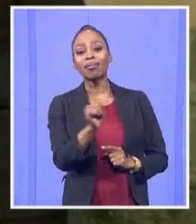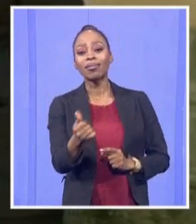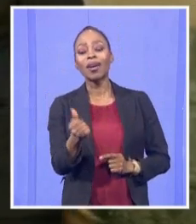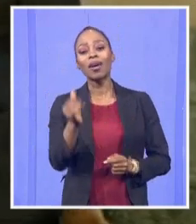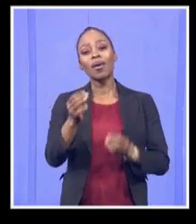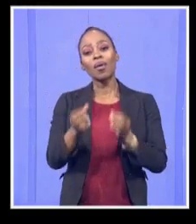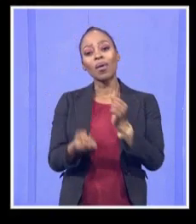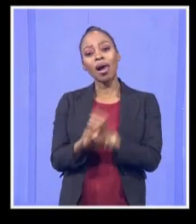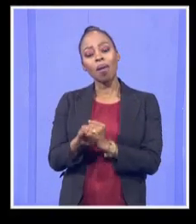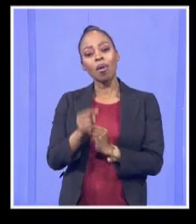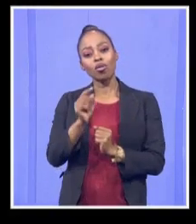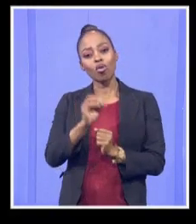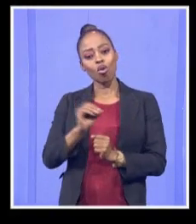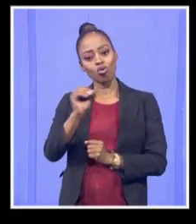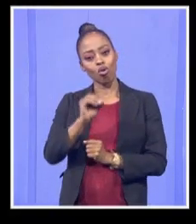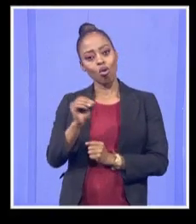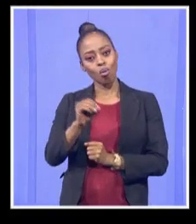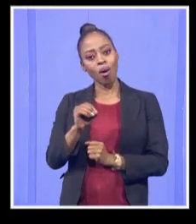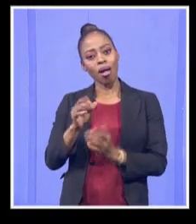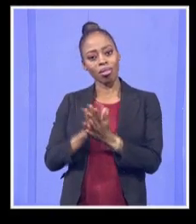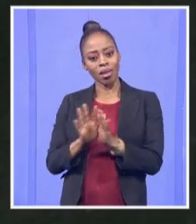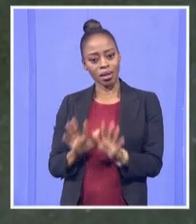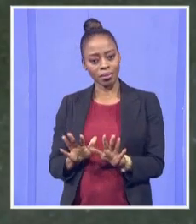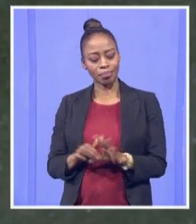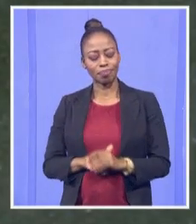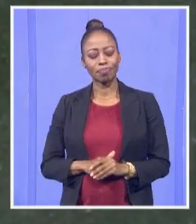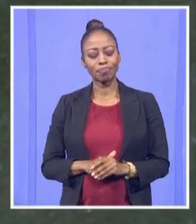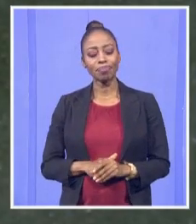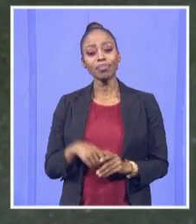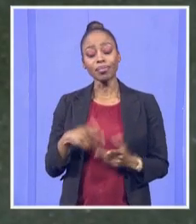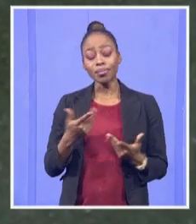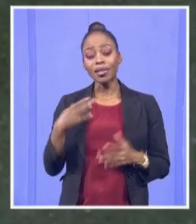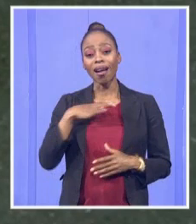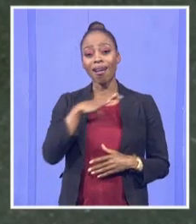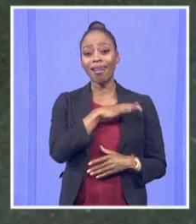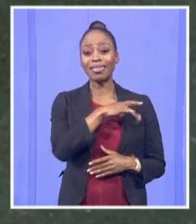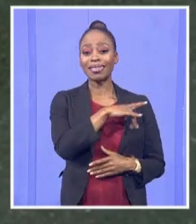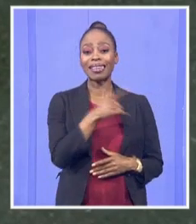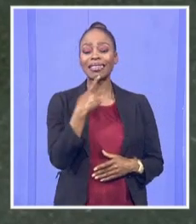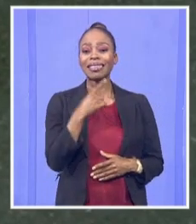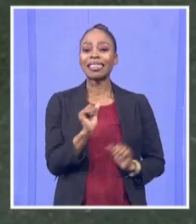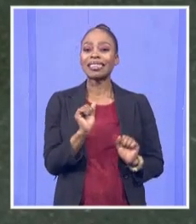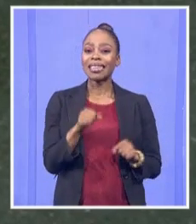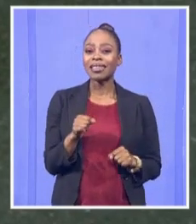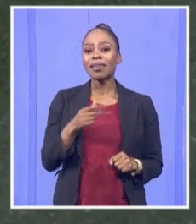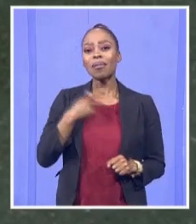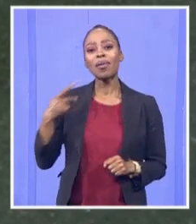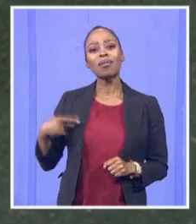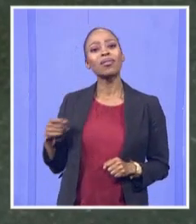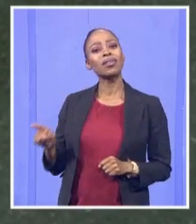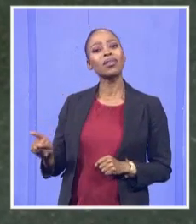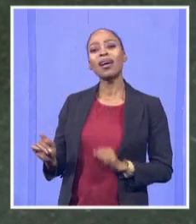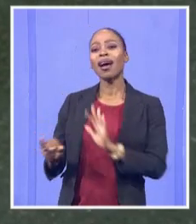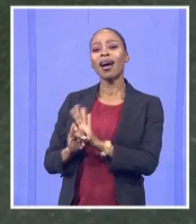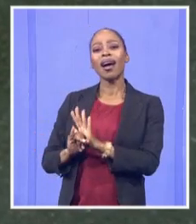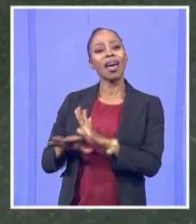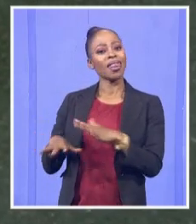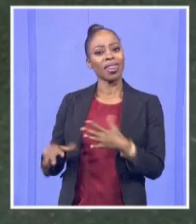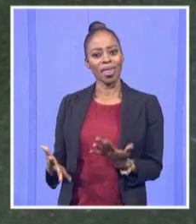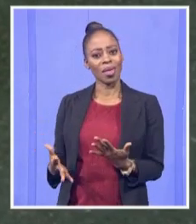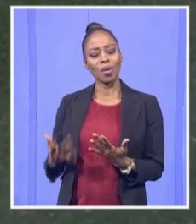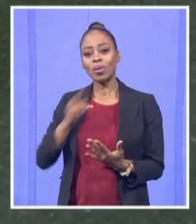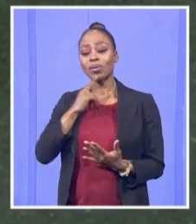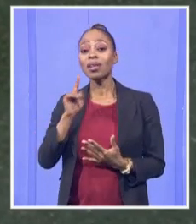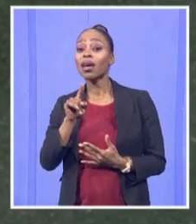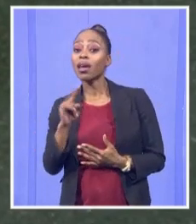ventilated in court on October the 10th. The Modjadja Royal Council insists the princess was never identified as the